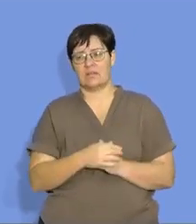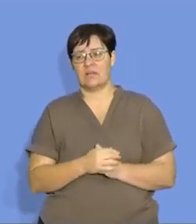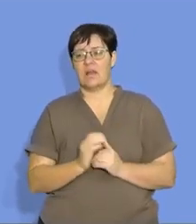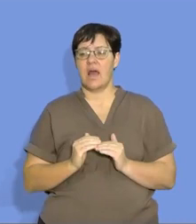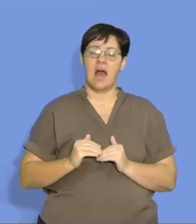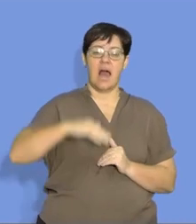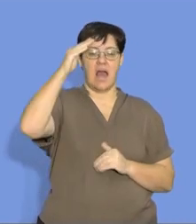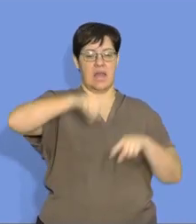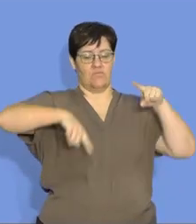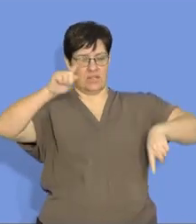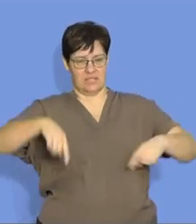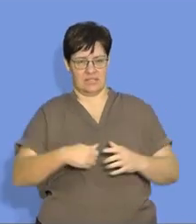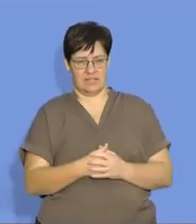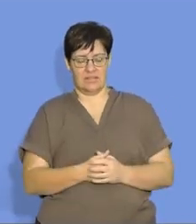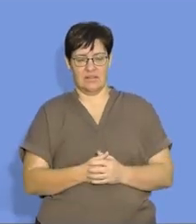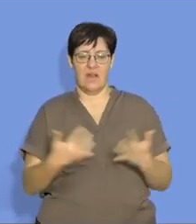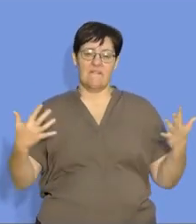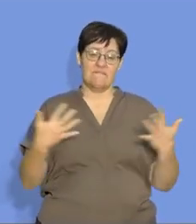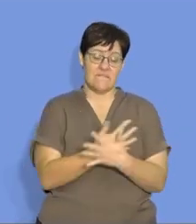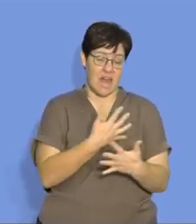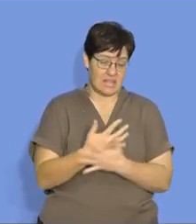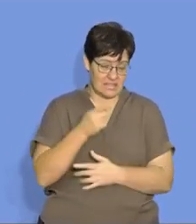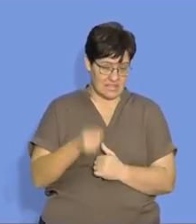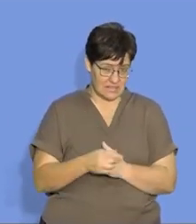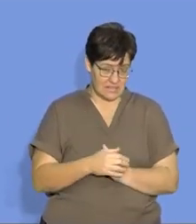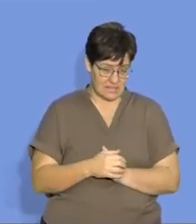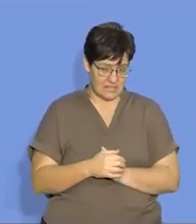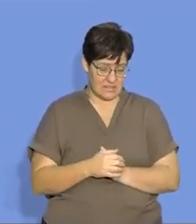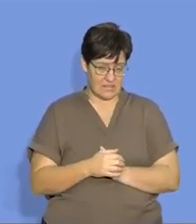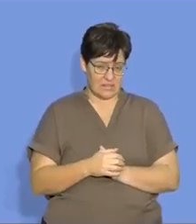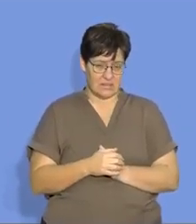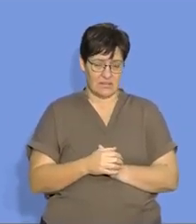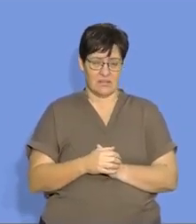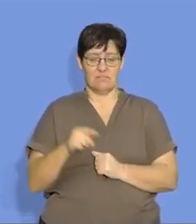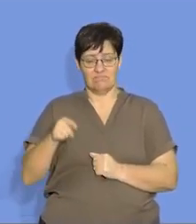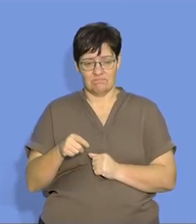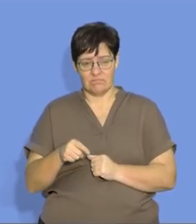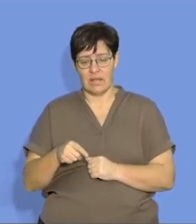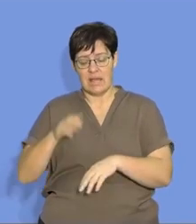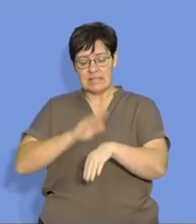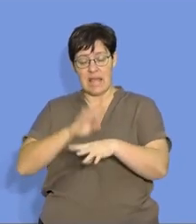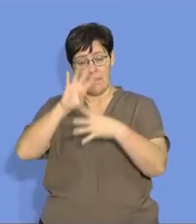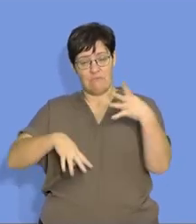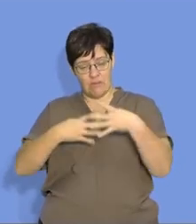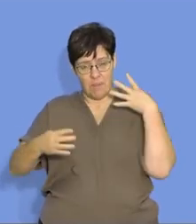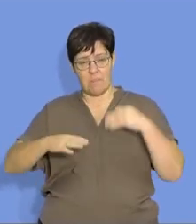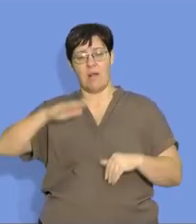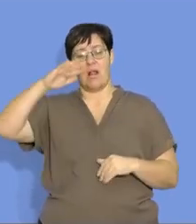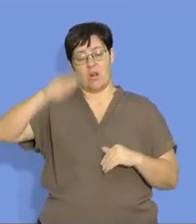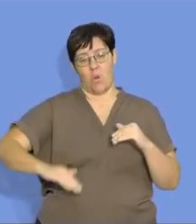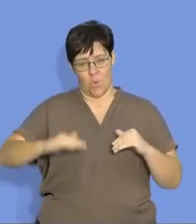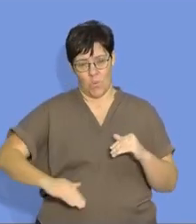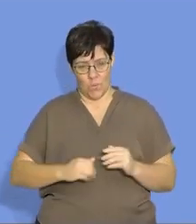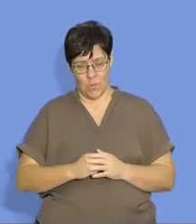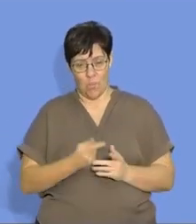as having a high rate. But that fast reaction have got a low time frame